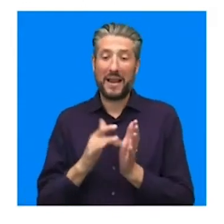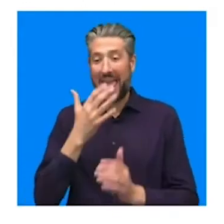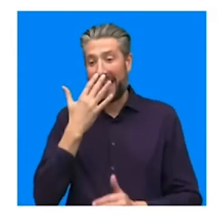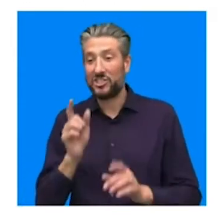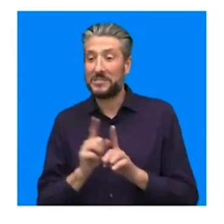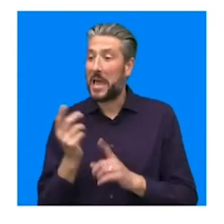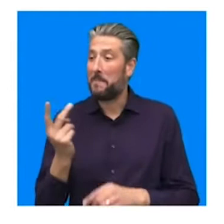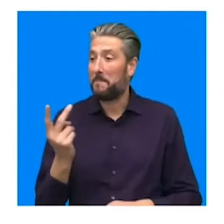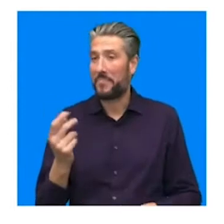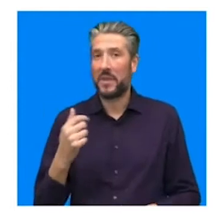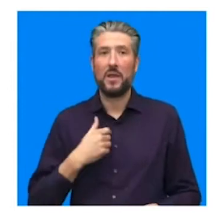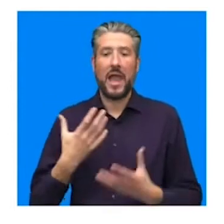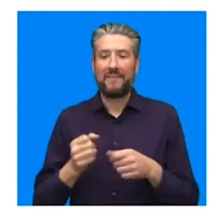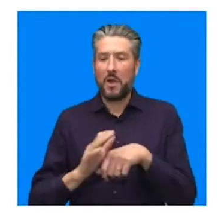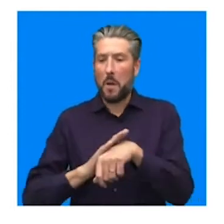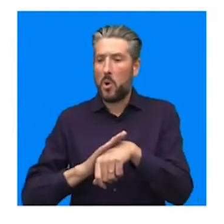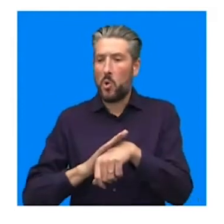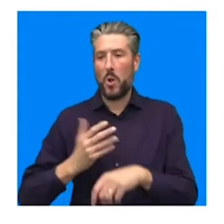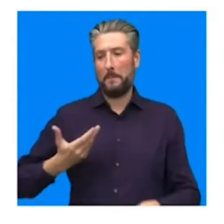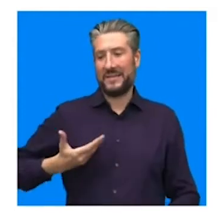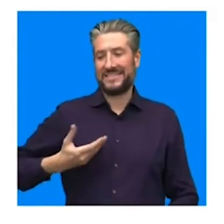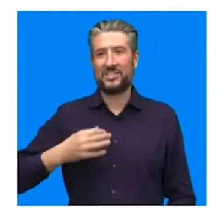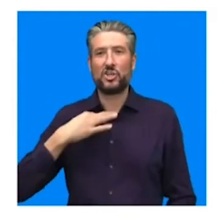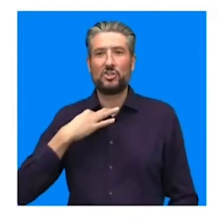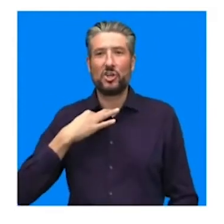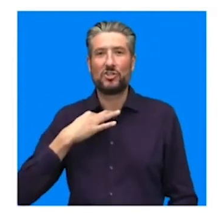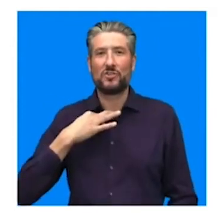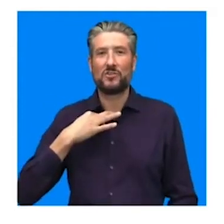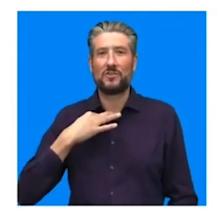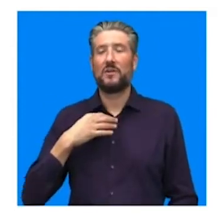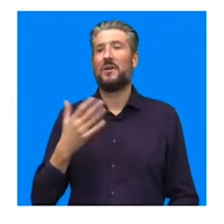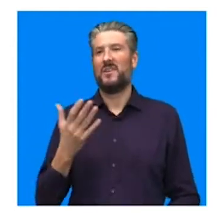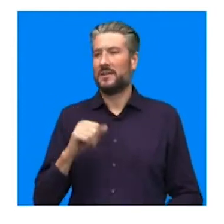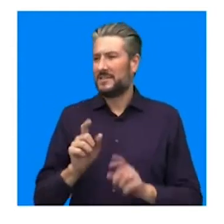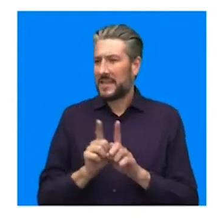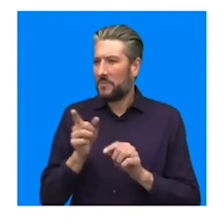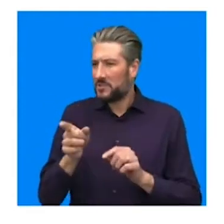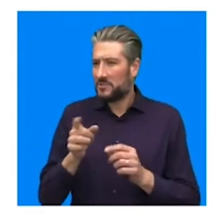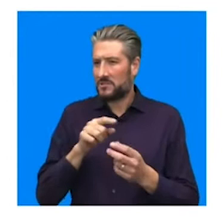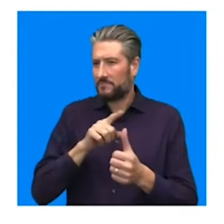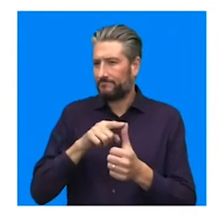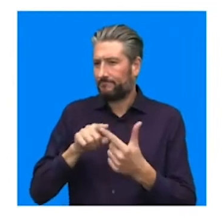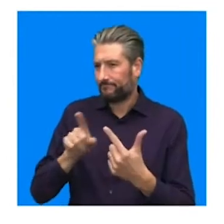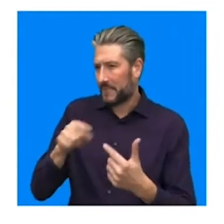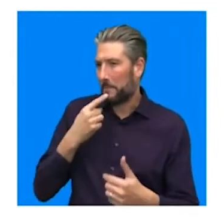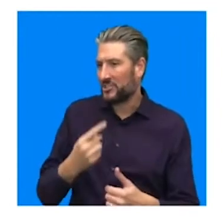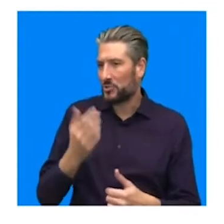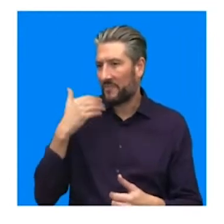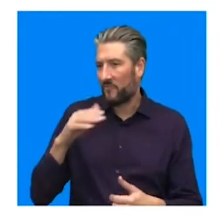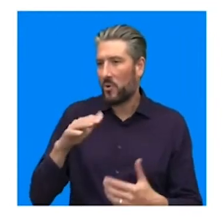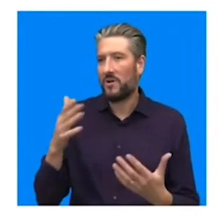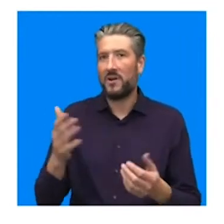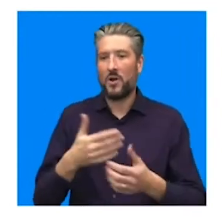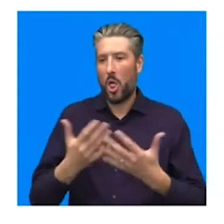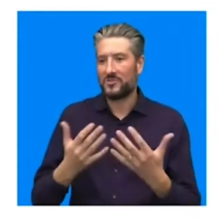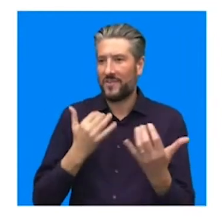blue business shirt. For those of you like Commissioner Calise and Dr. Pineda, who may have been doing a lot of calls with me, you've probably seen this shirt. I